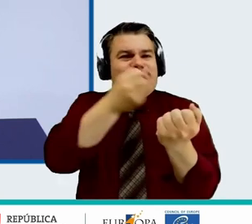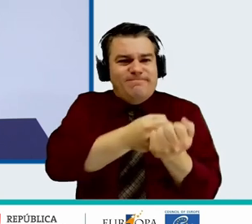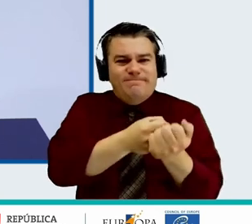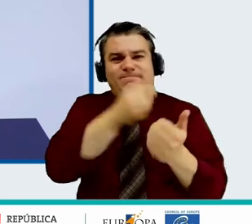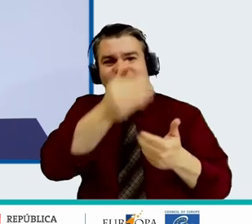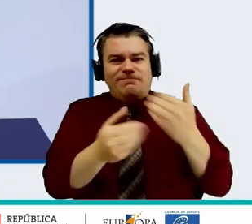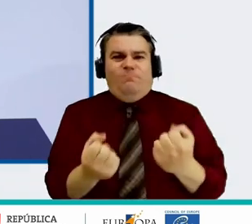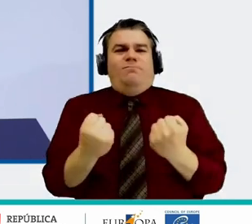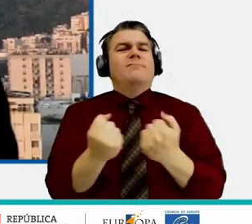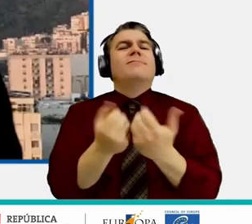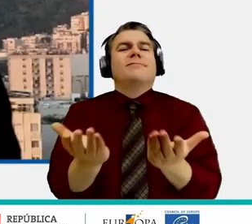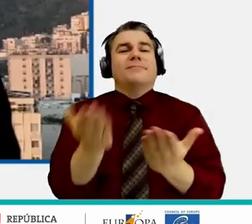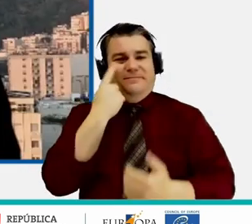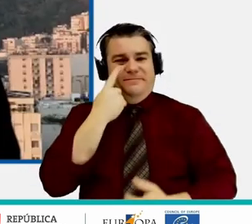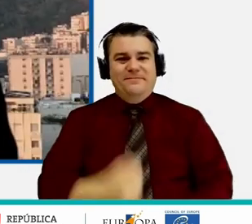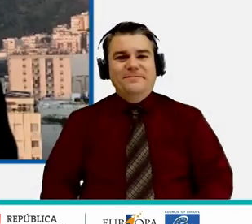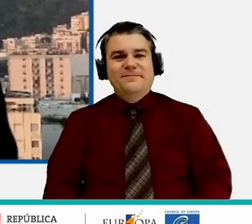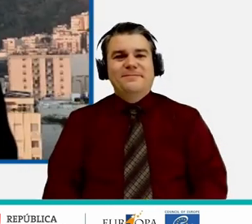resilient.